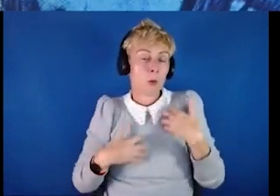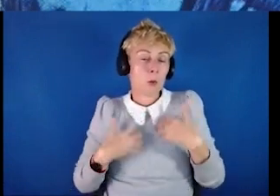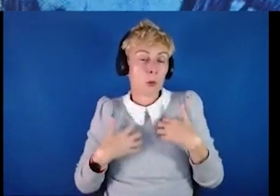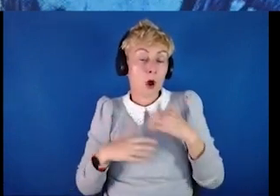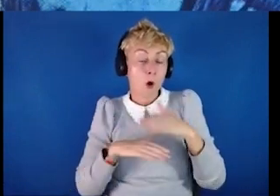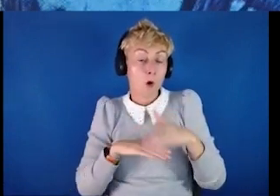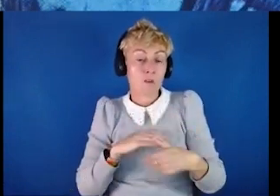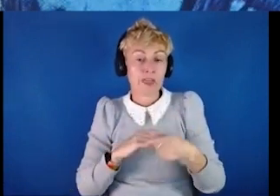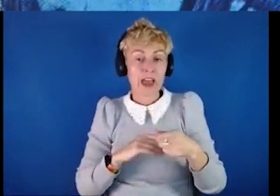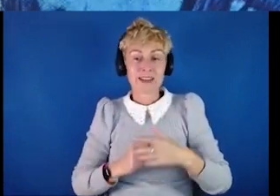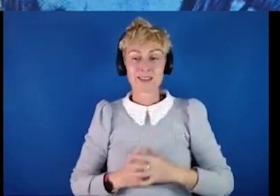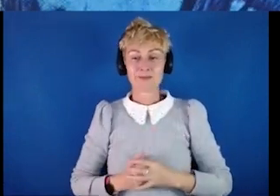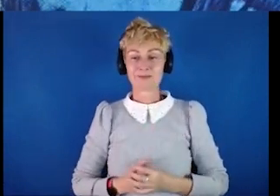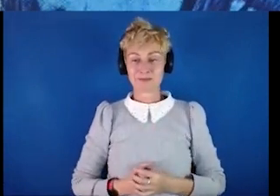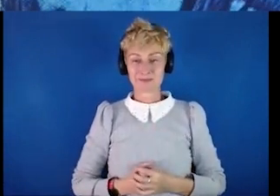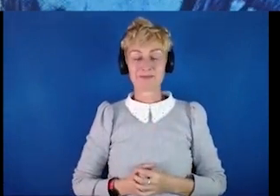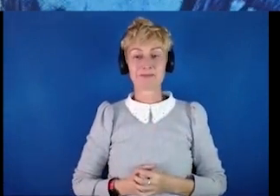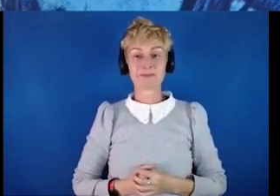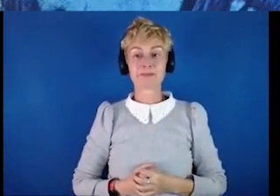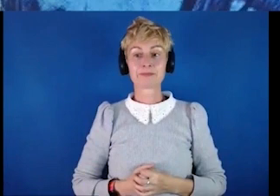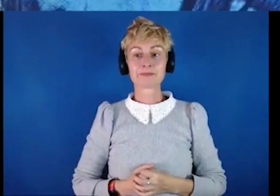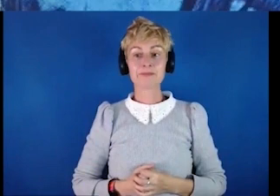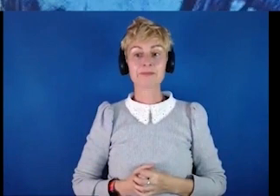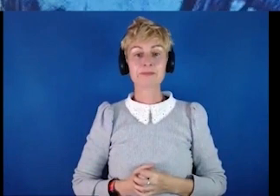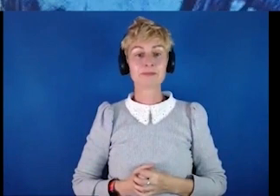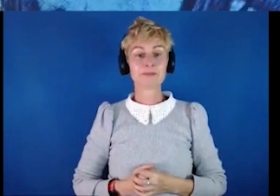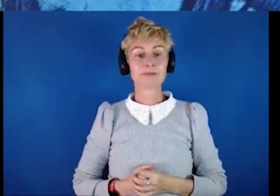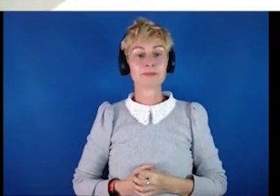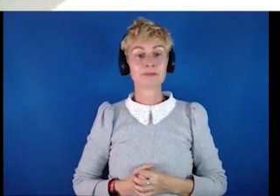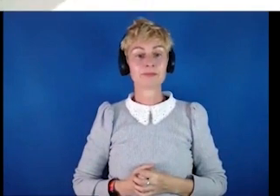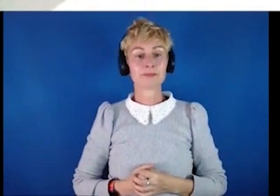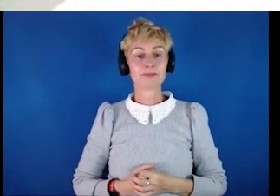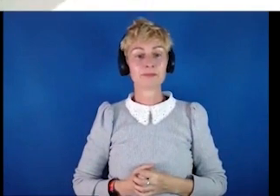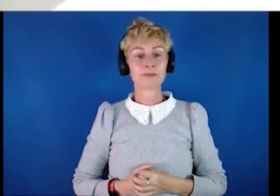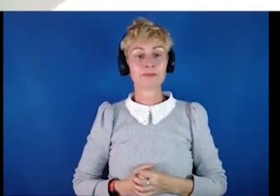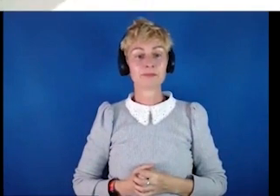research. Next slide, please.